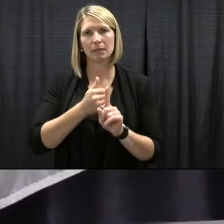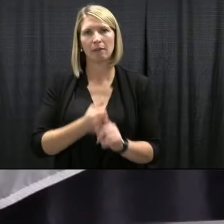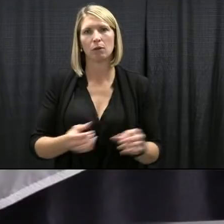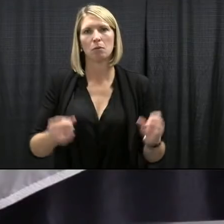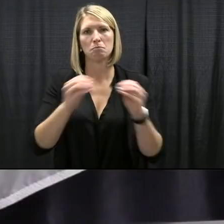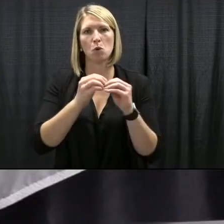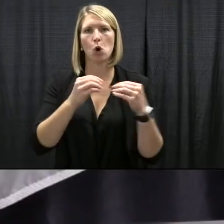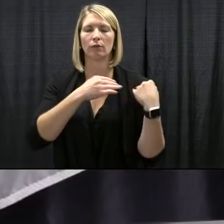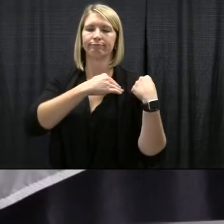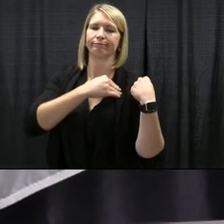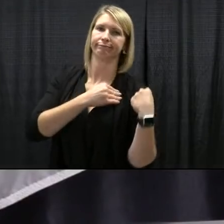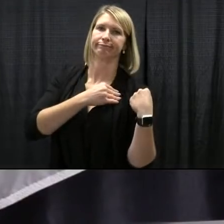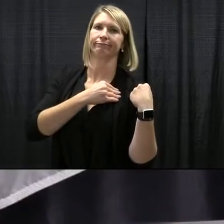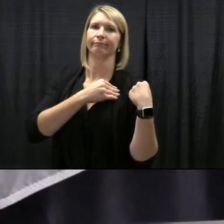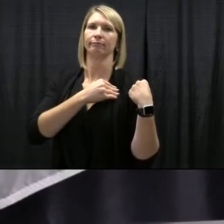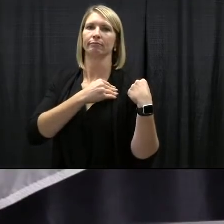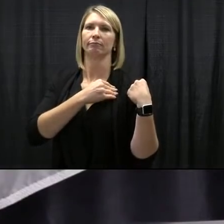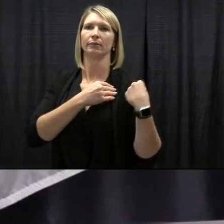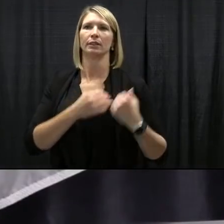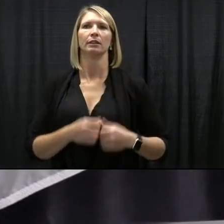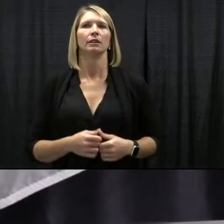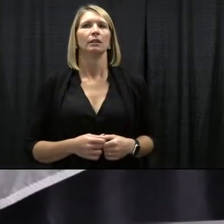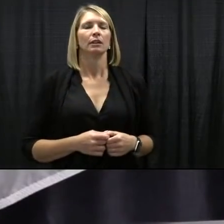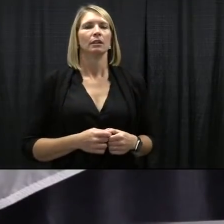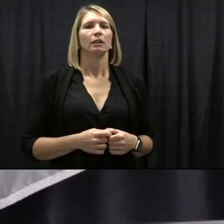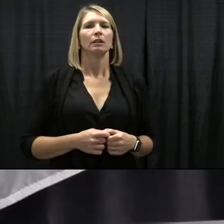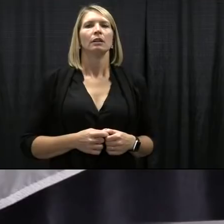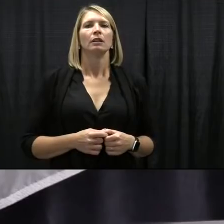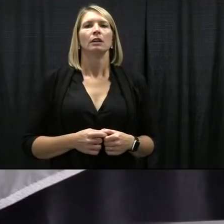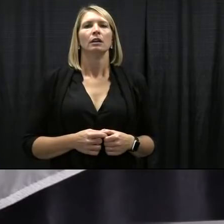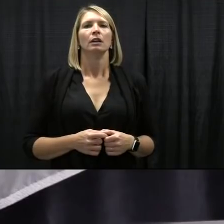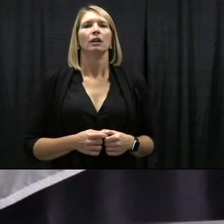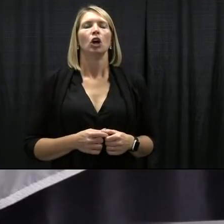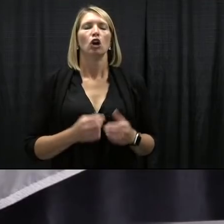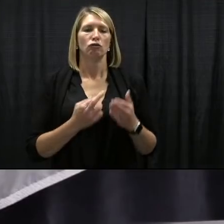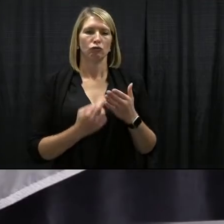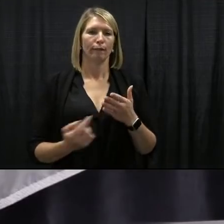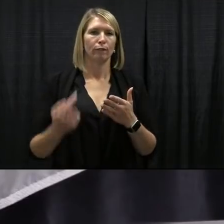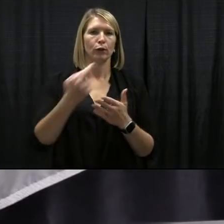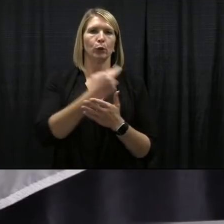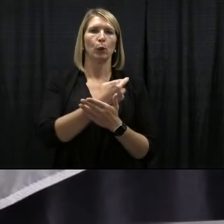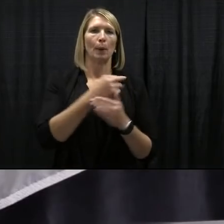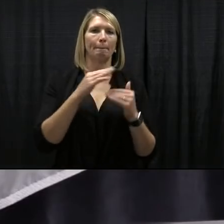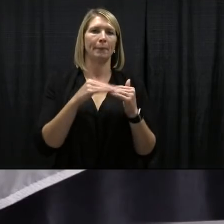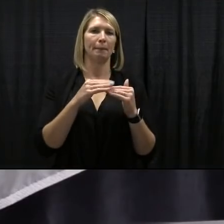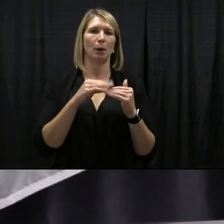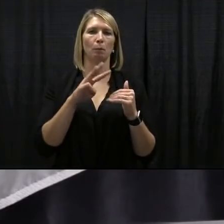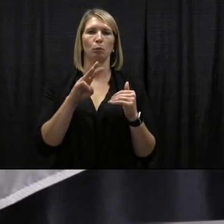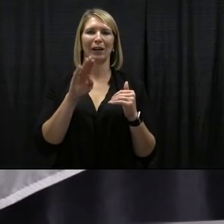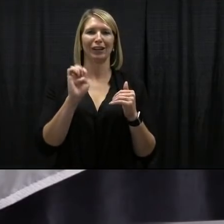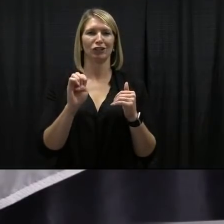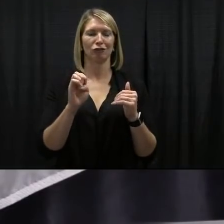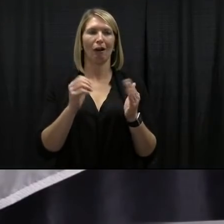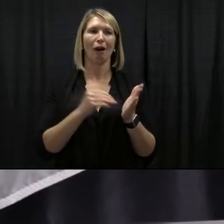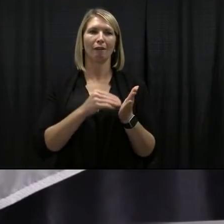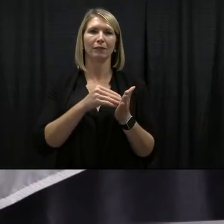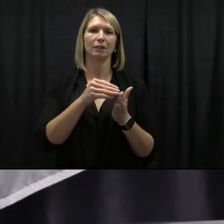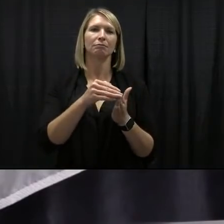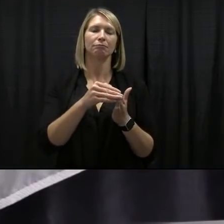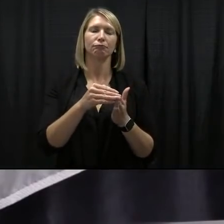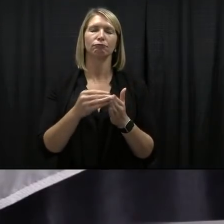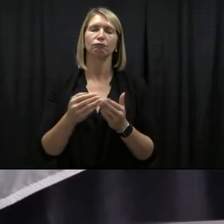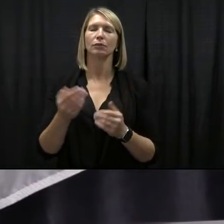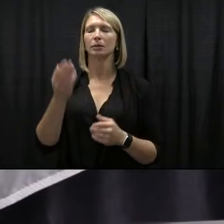There aren't currently. There is, of course, as you know, a regular review of the minimum wage, but that said, we do appreciate